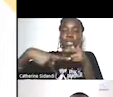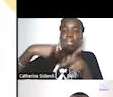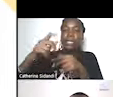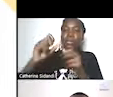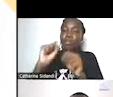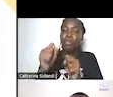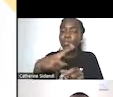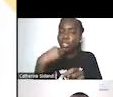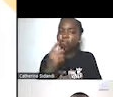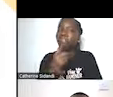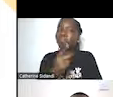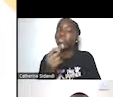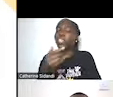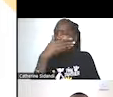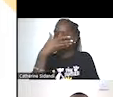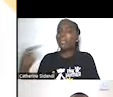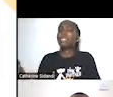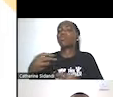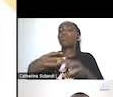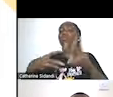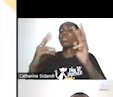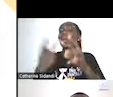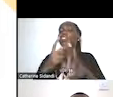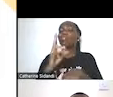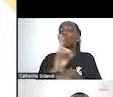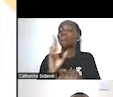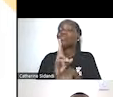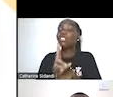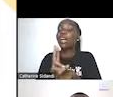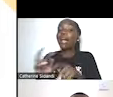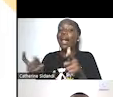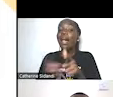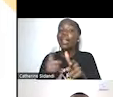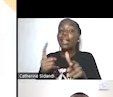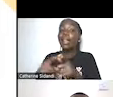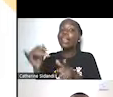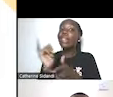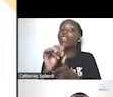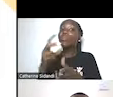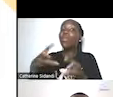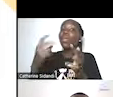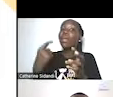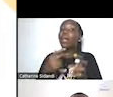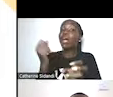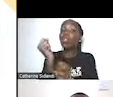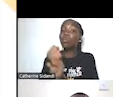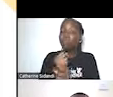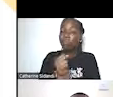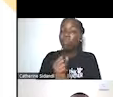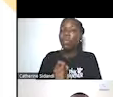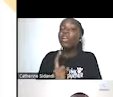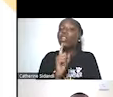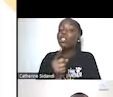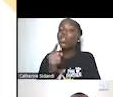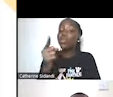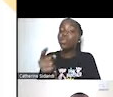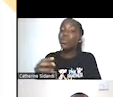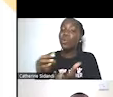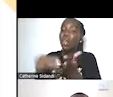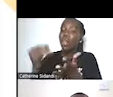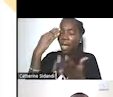This is the best way. We can always do this thing because that is the way you have been doing it. So you've learned the process,